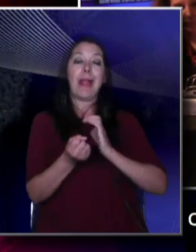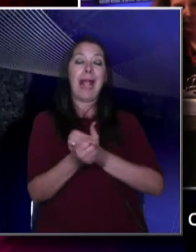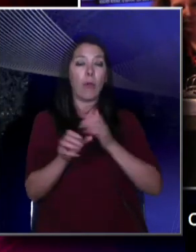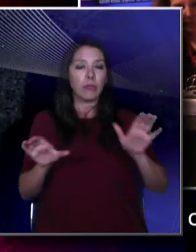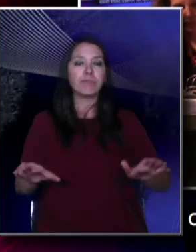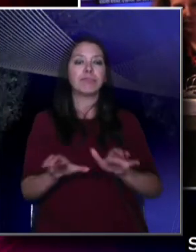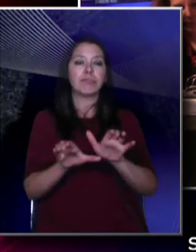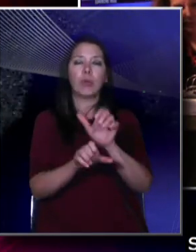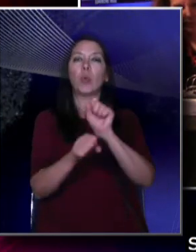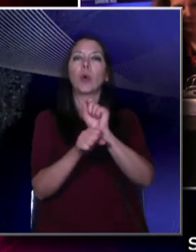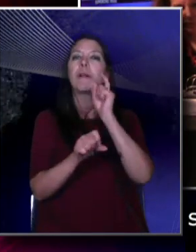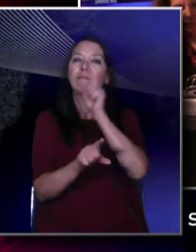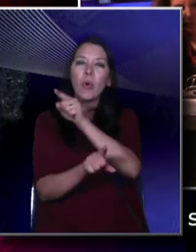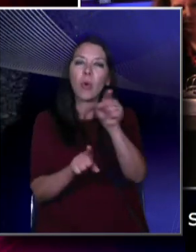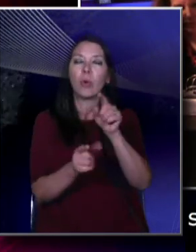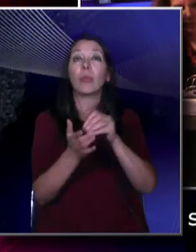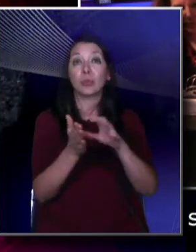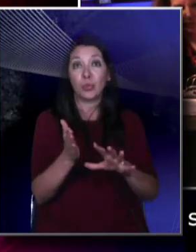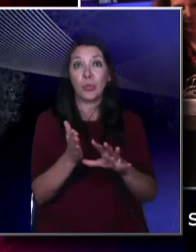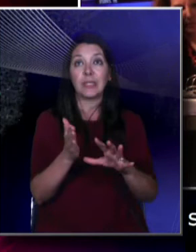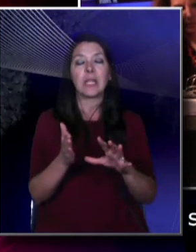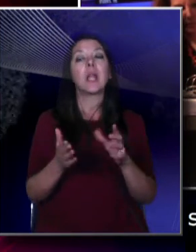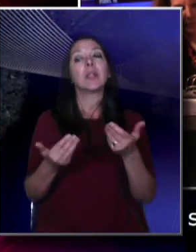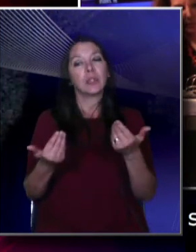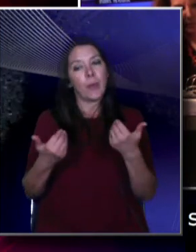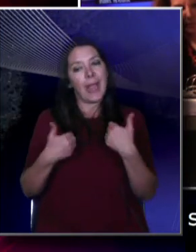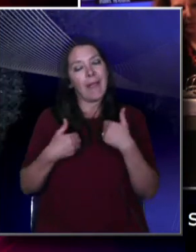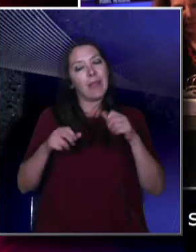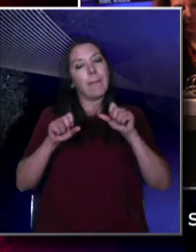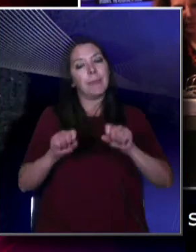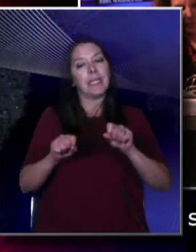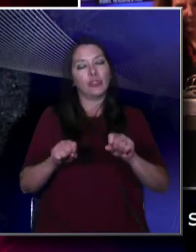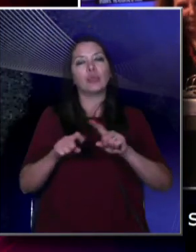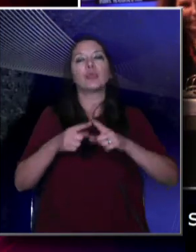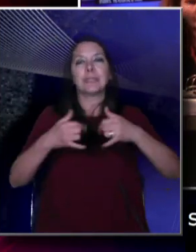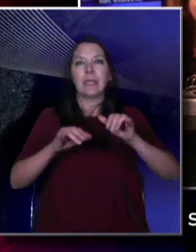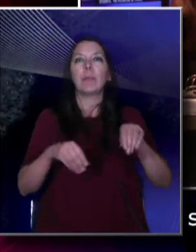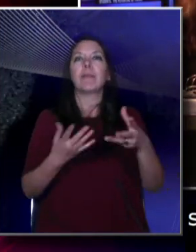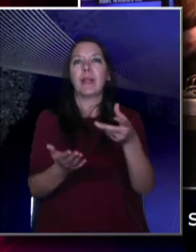those students. The potential is there. Thank you.